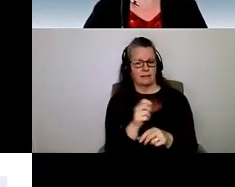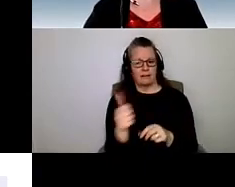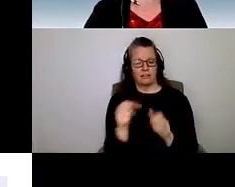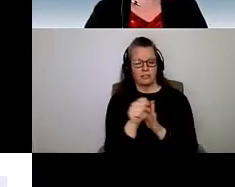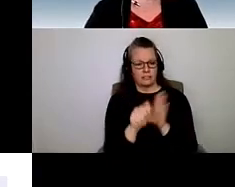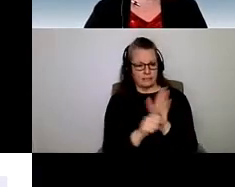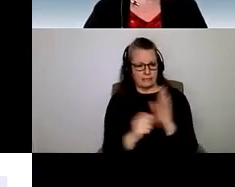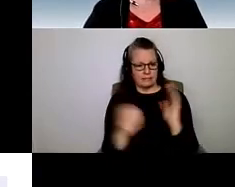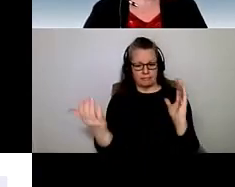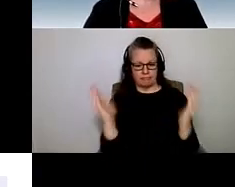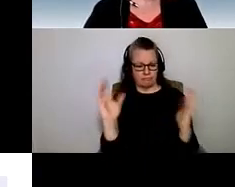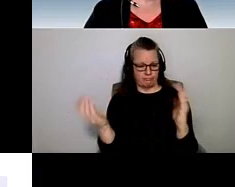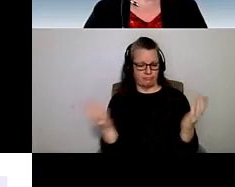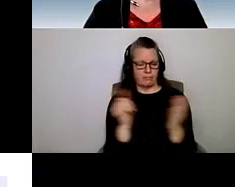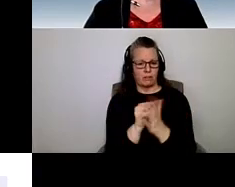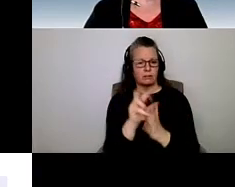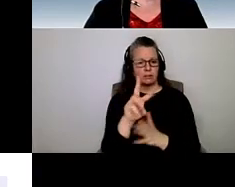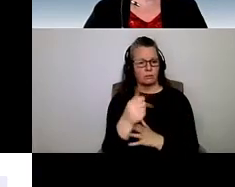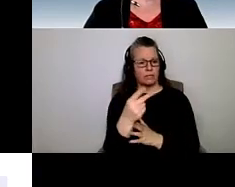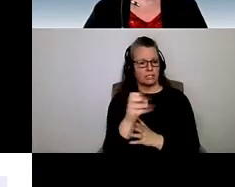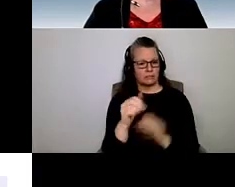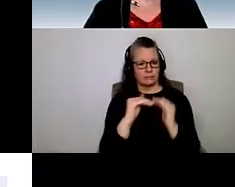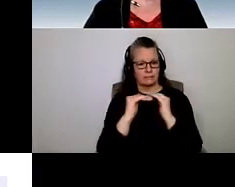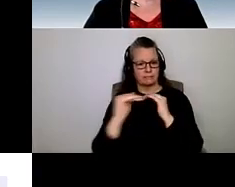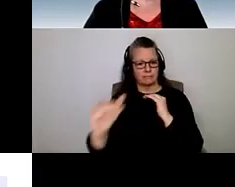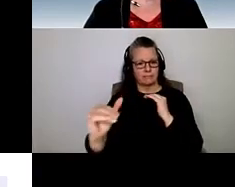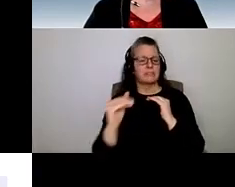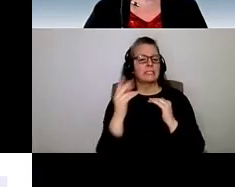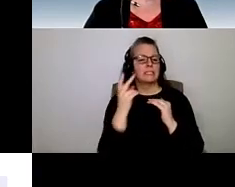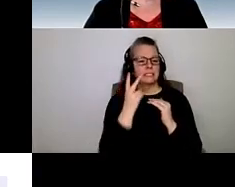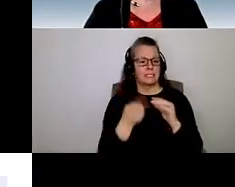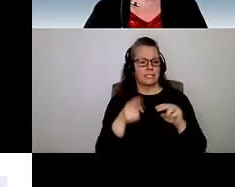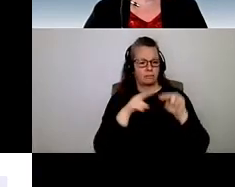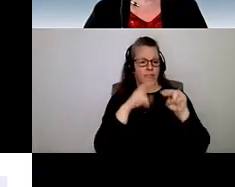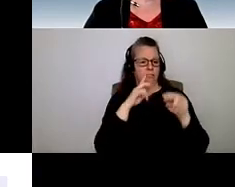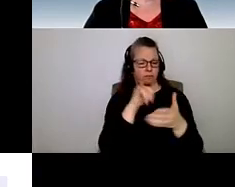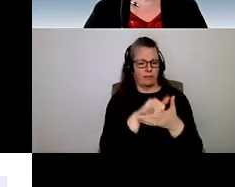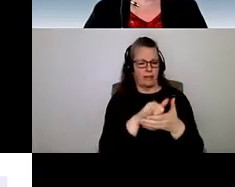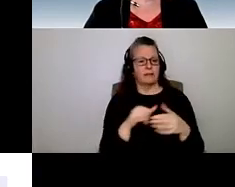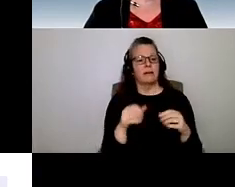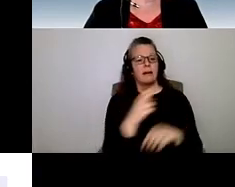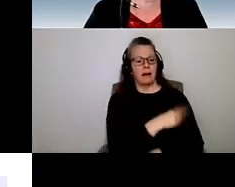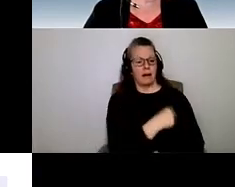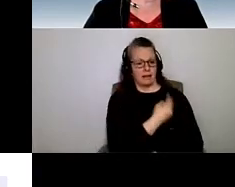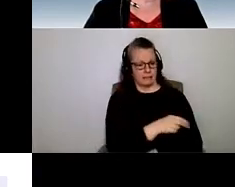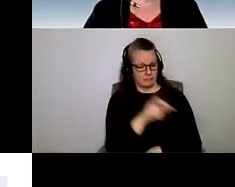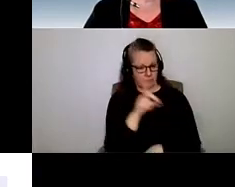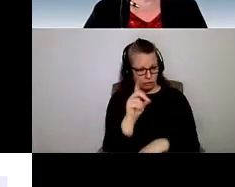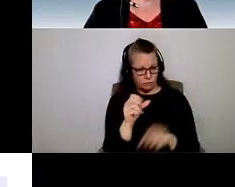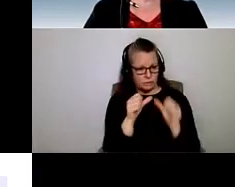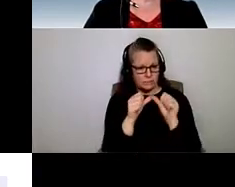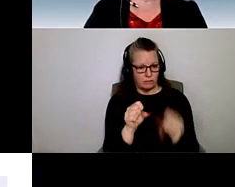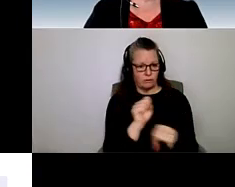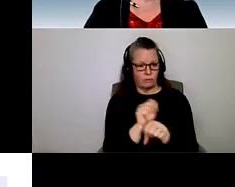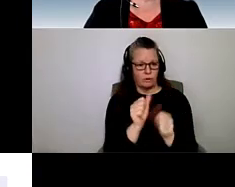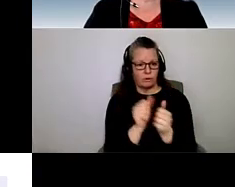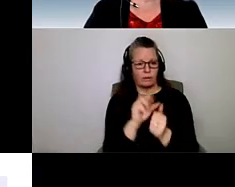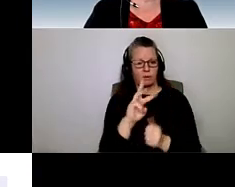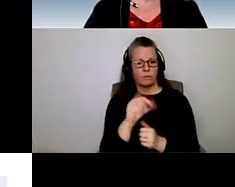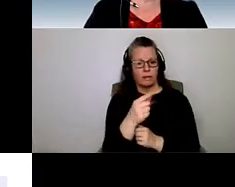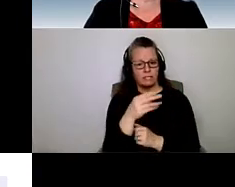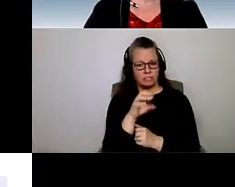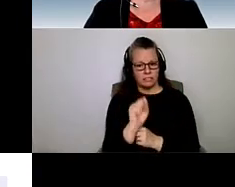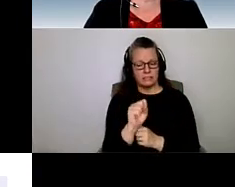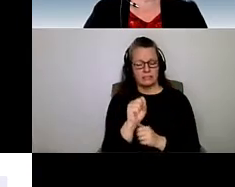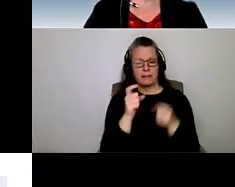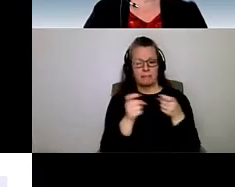those wages have been fairly stagnant, and we have seen an increase in that. So hospitals do continue to work with wages and